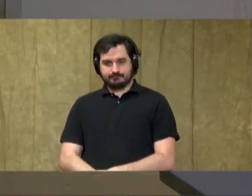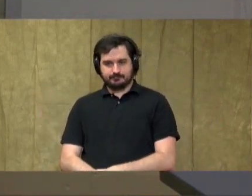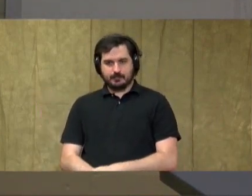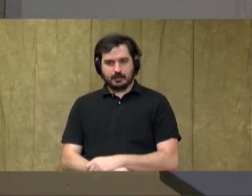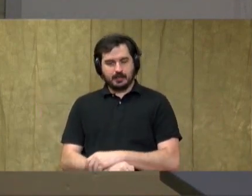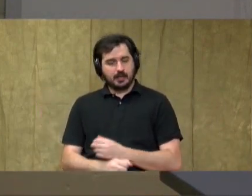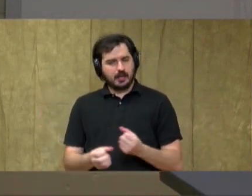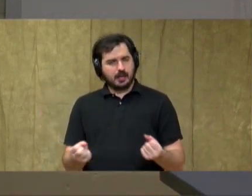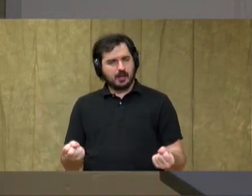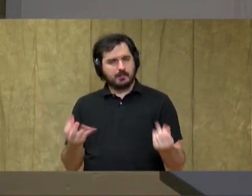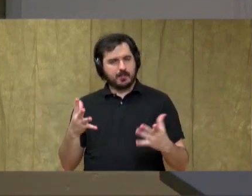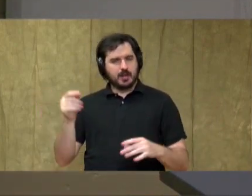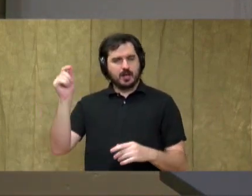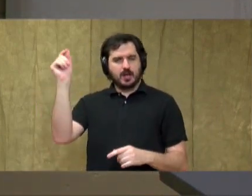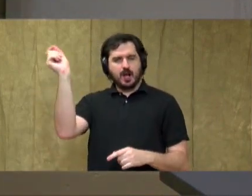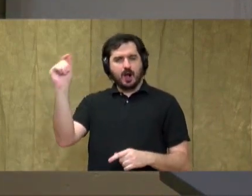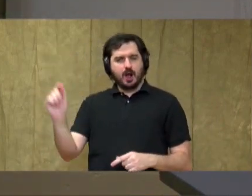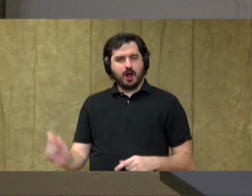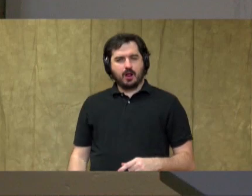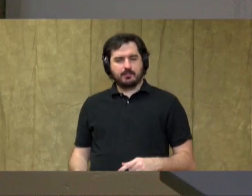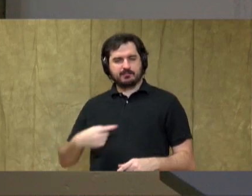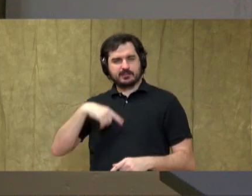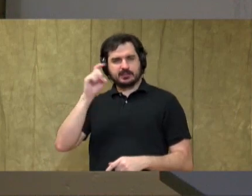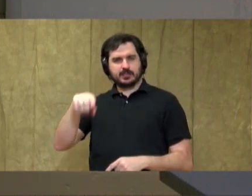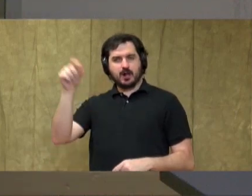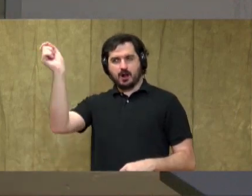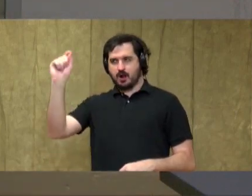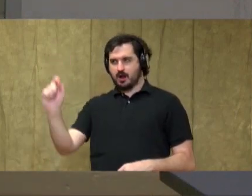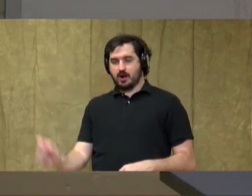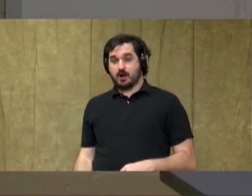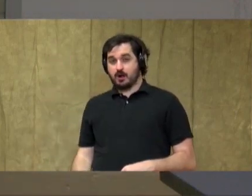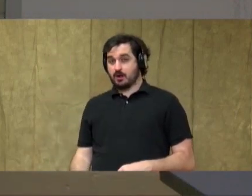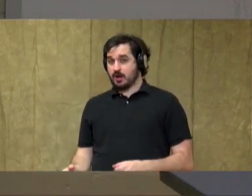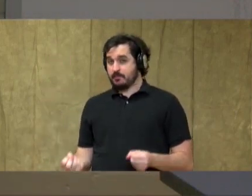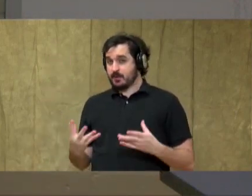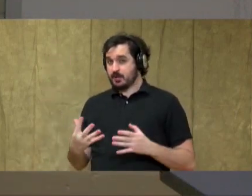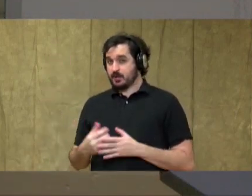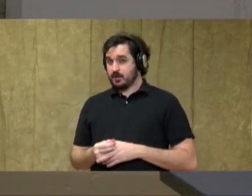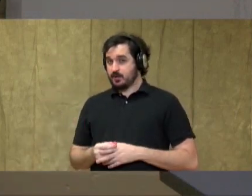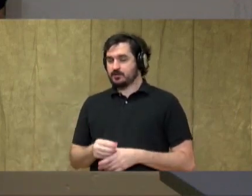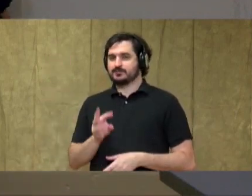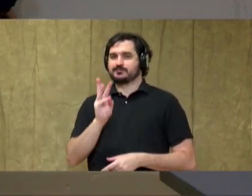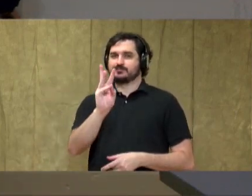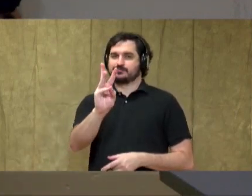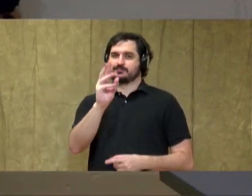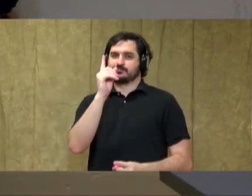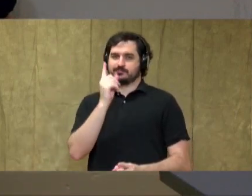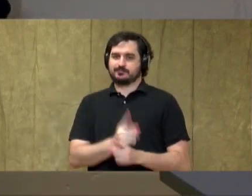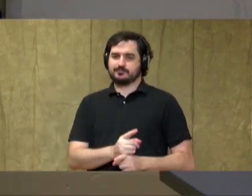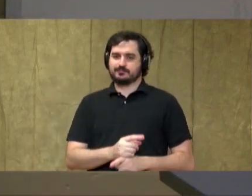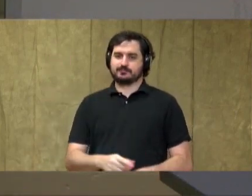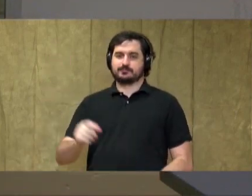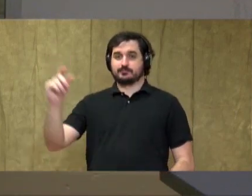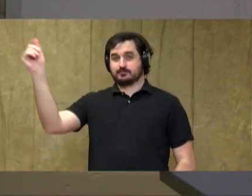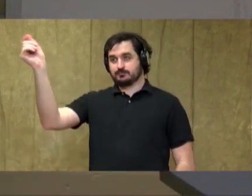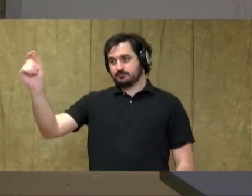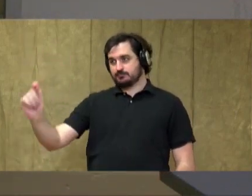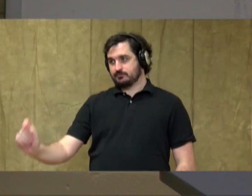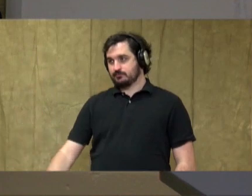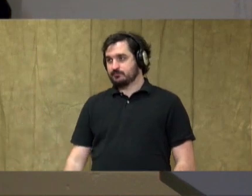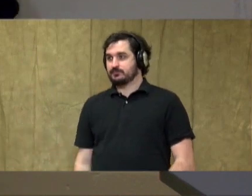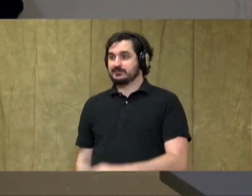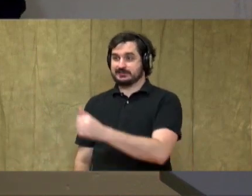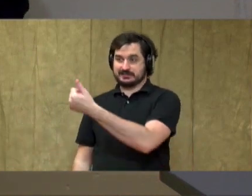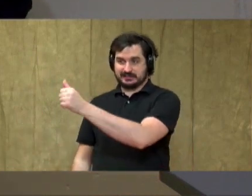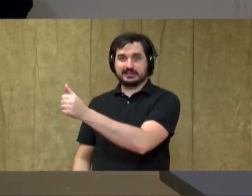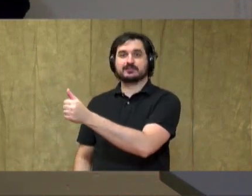how many columns do I need to shade over here? 6 columns. So this would be 10,